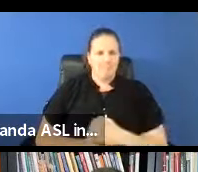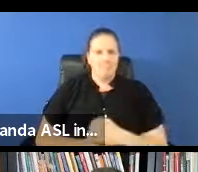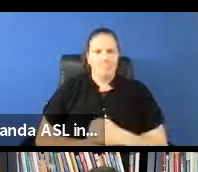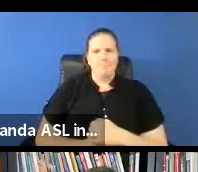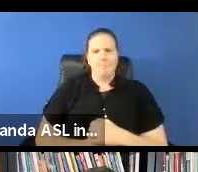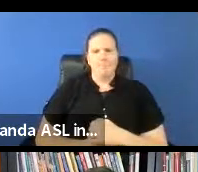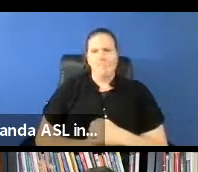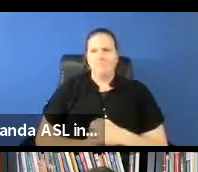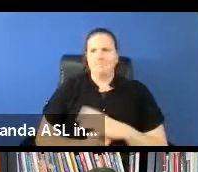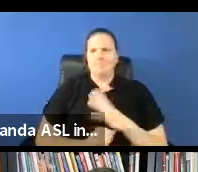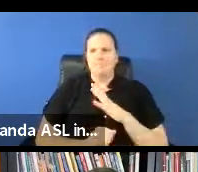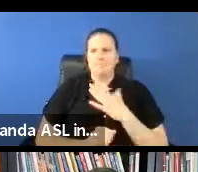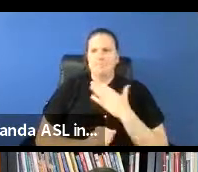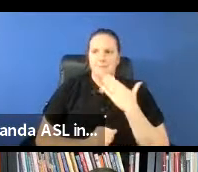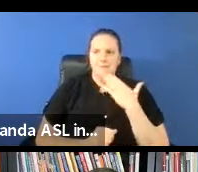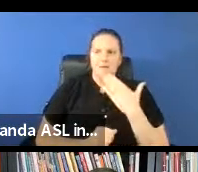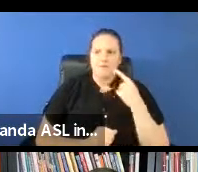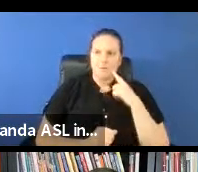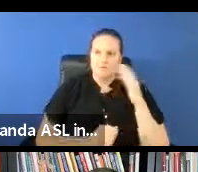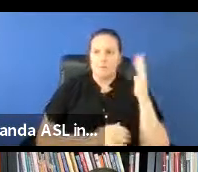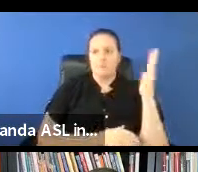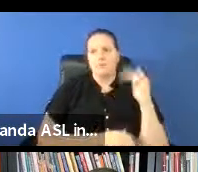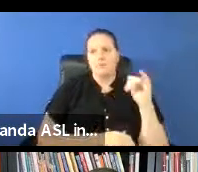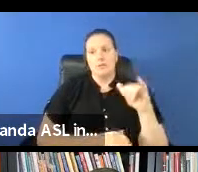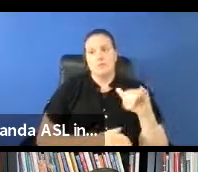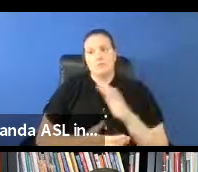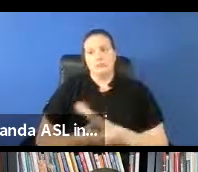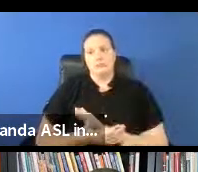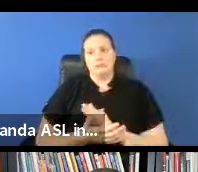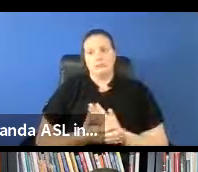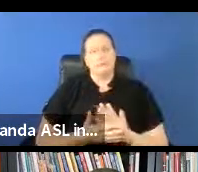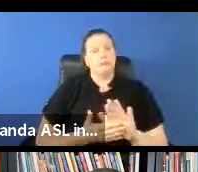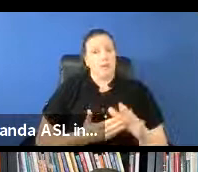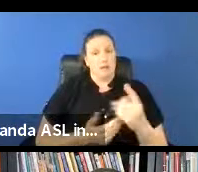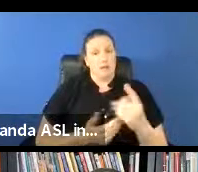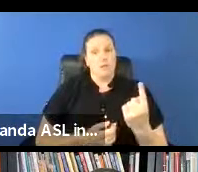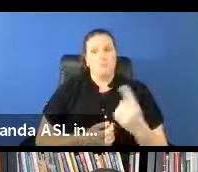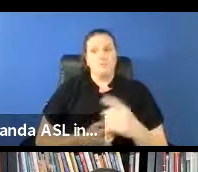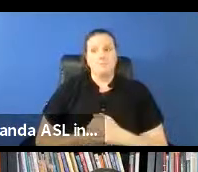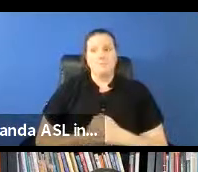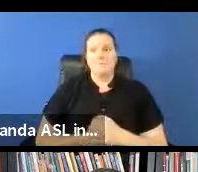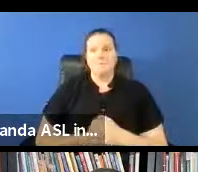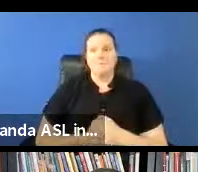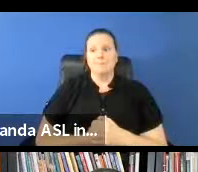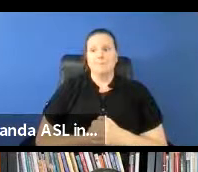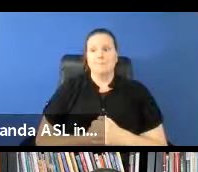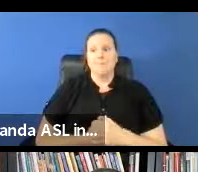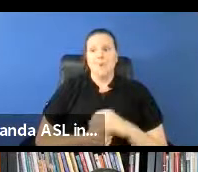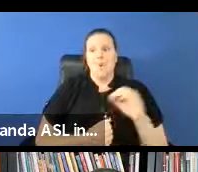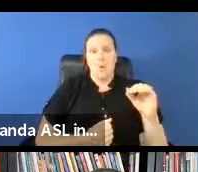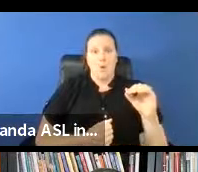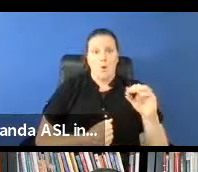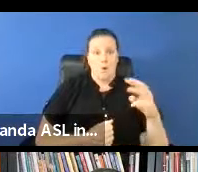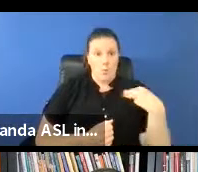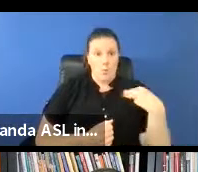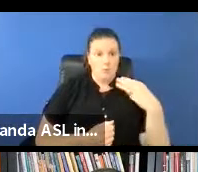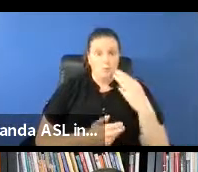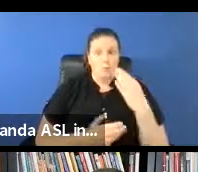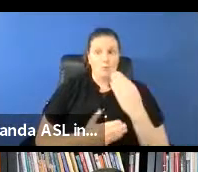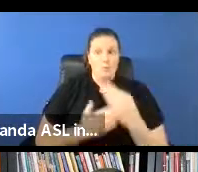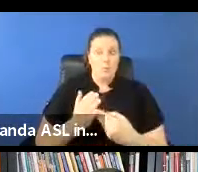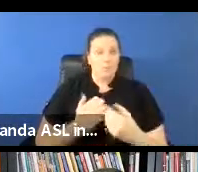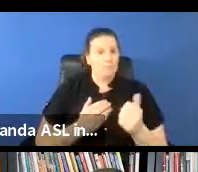Okay, yeah, thank you. Thanks for the presentation. That was really a nice one. So Oregon and Washington both have some